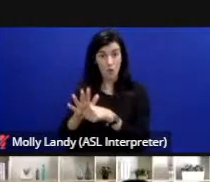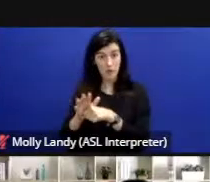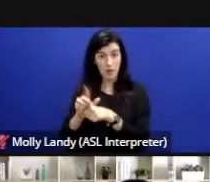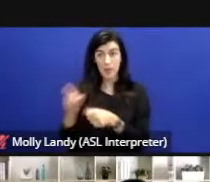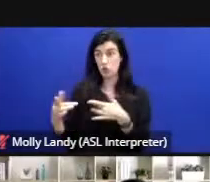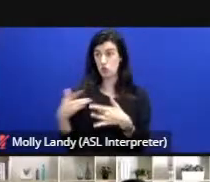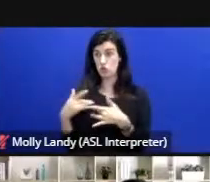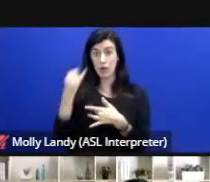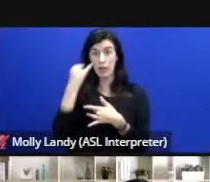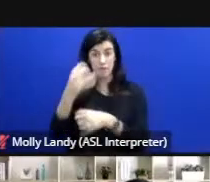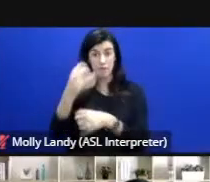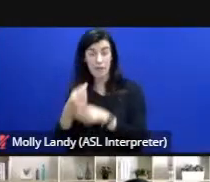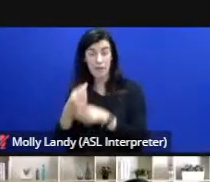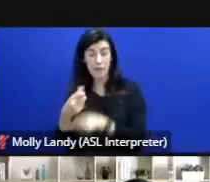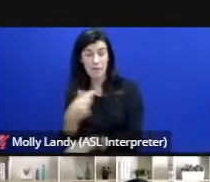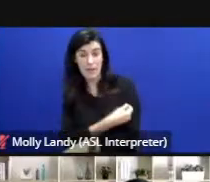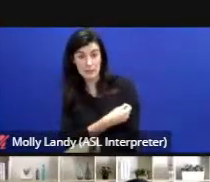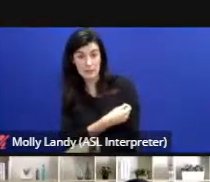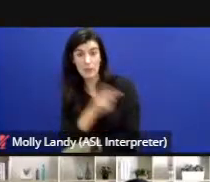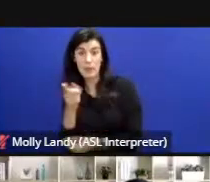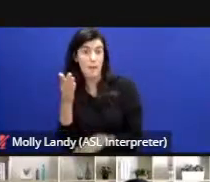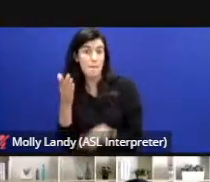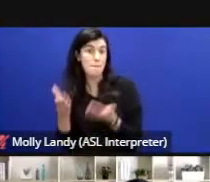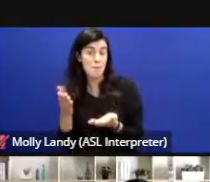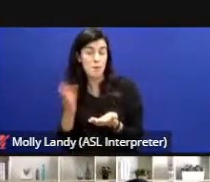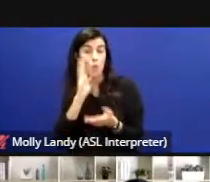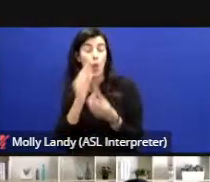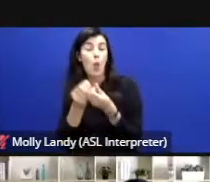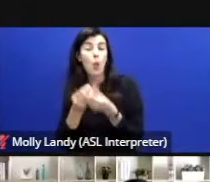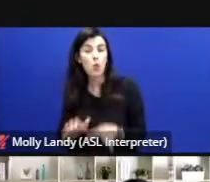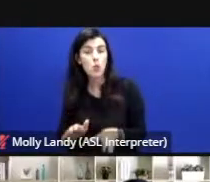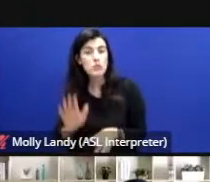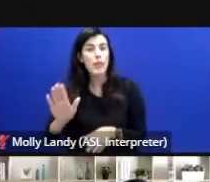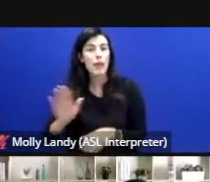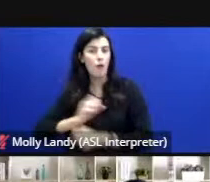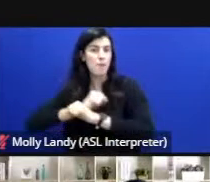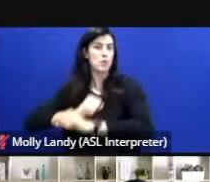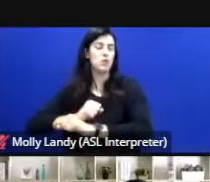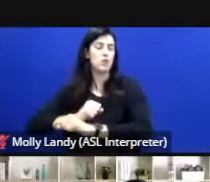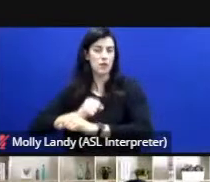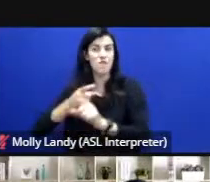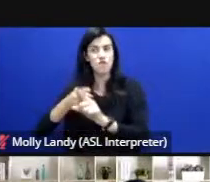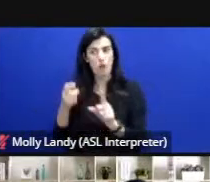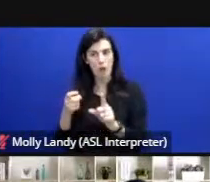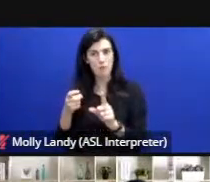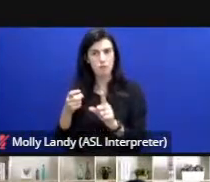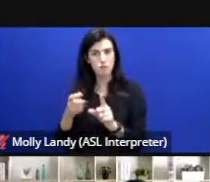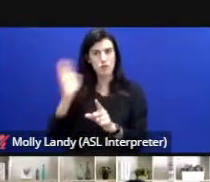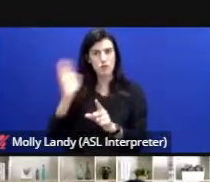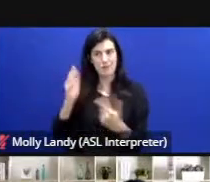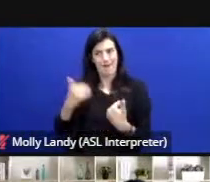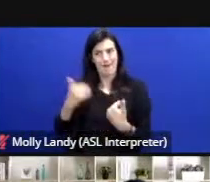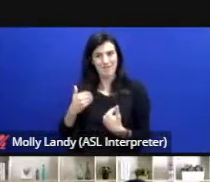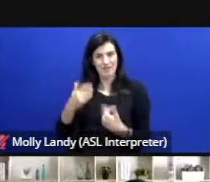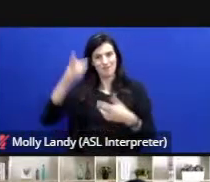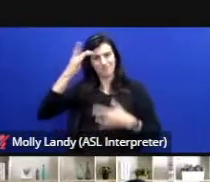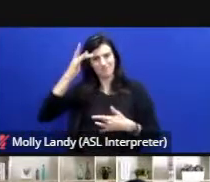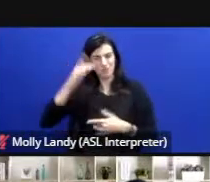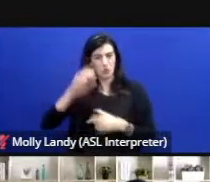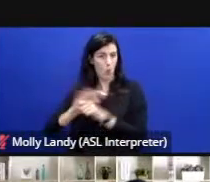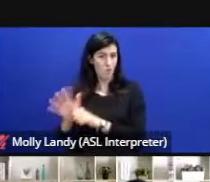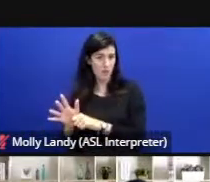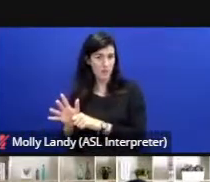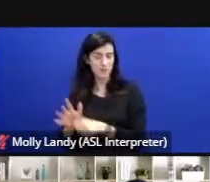take the vaccine on top of that, that they will lose the immunity that they've already gained through having COVID. And